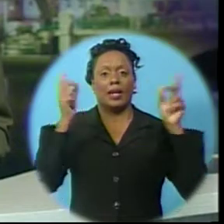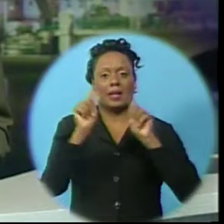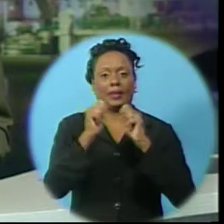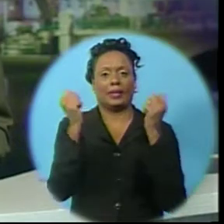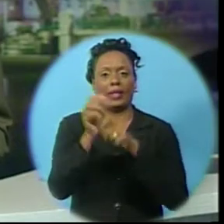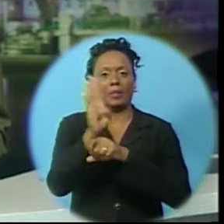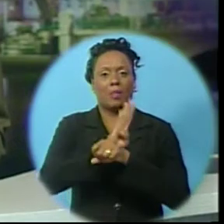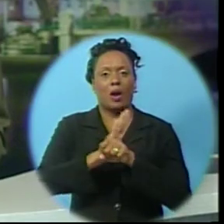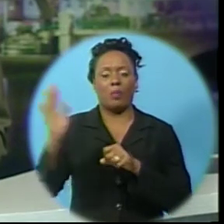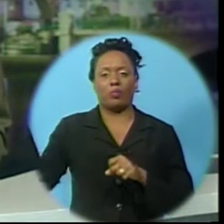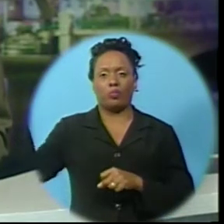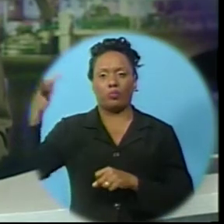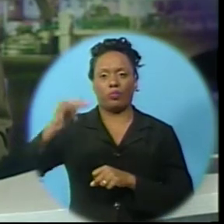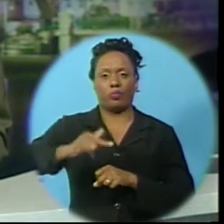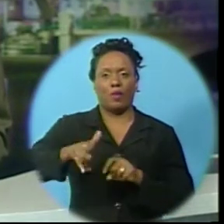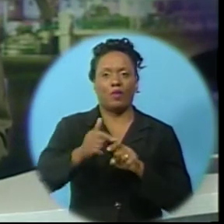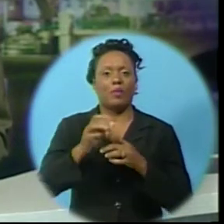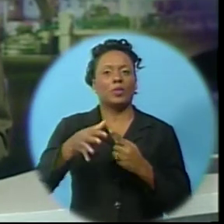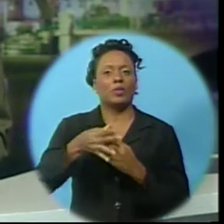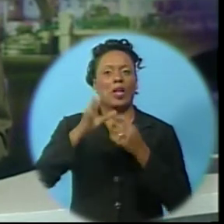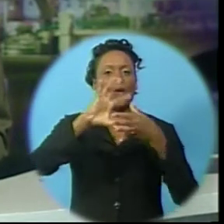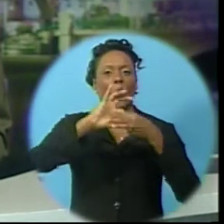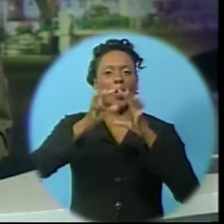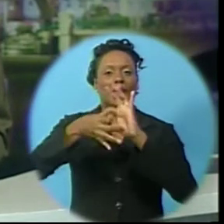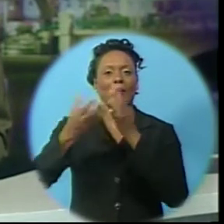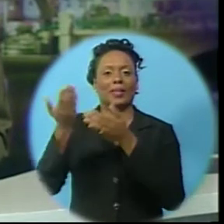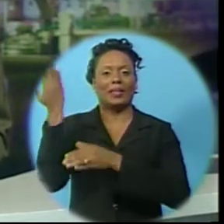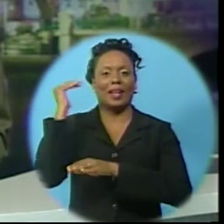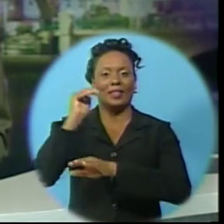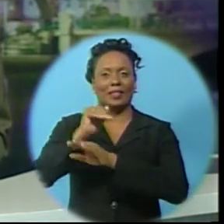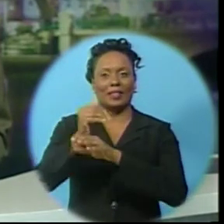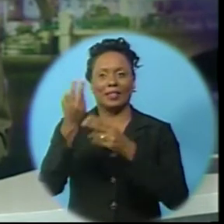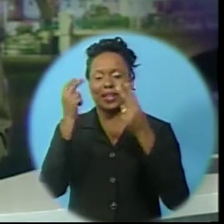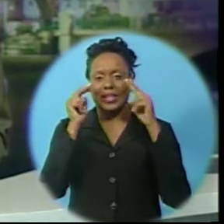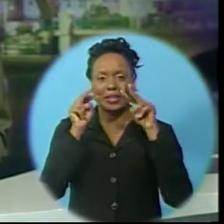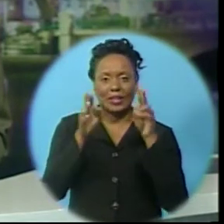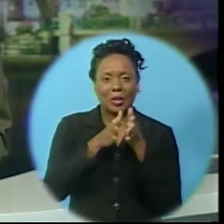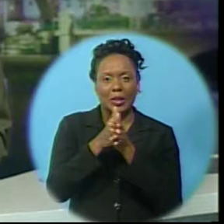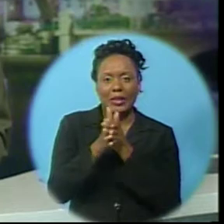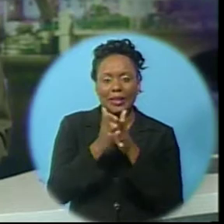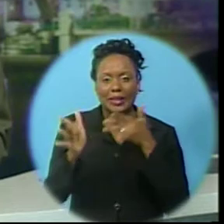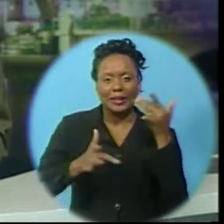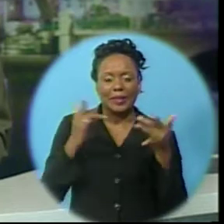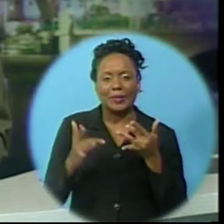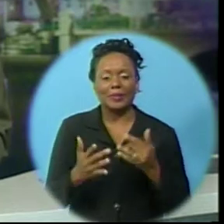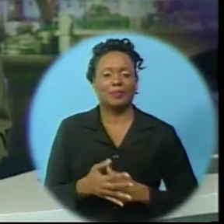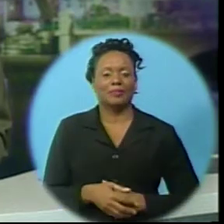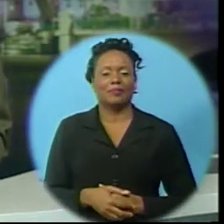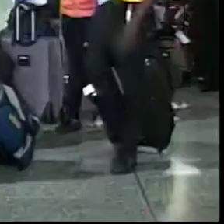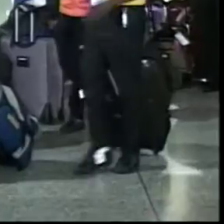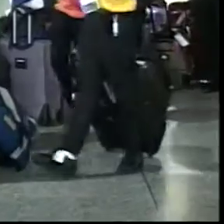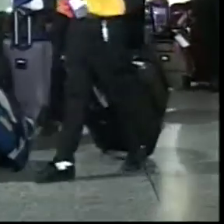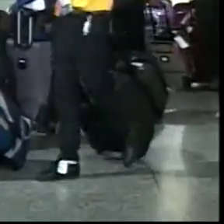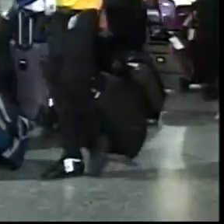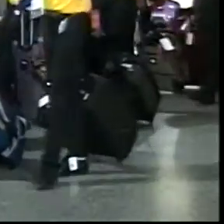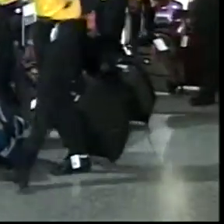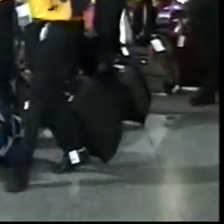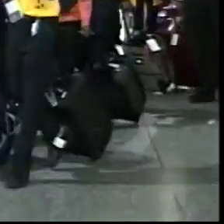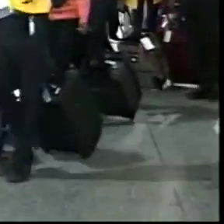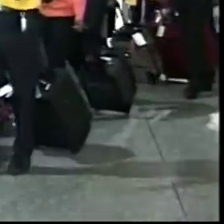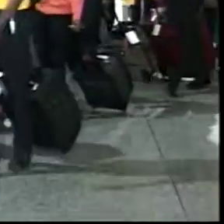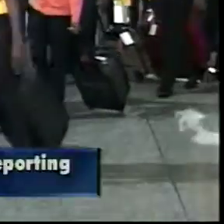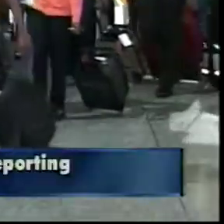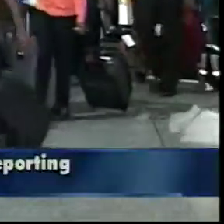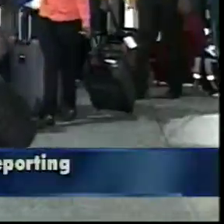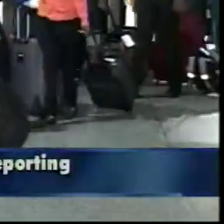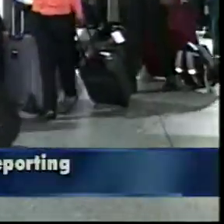Special Olympics World Games in Los Angeles last night, and CBC's Marsha Boyce has a report. 17 medals,